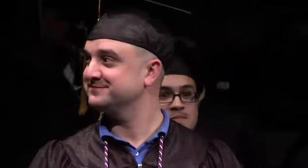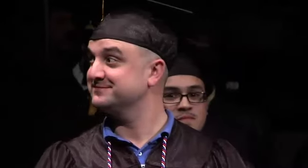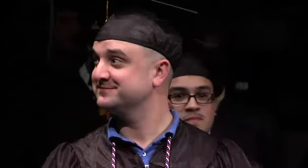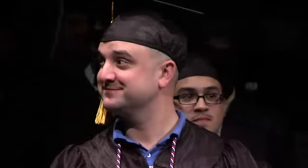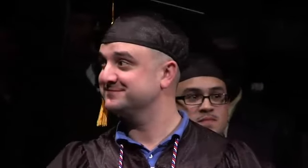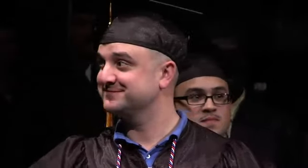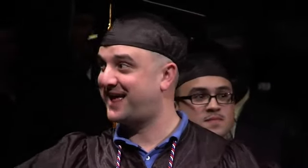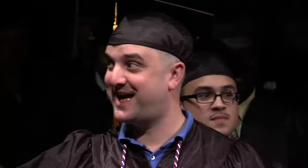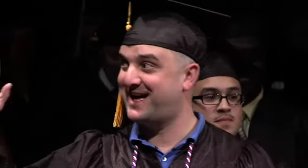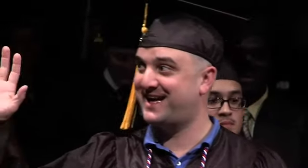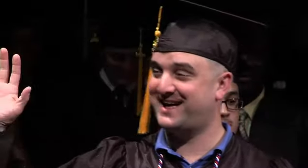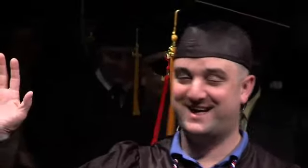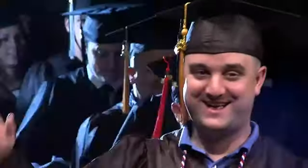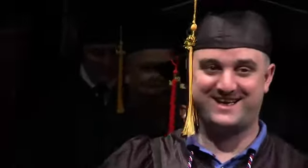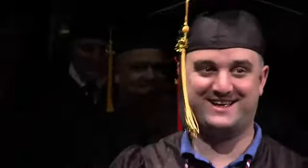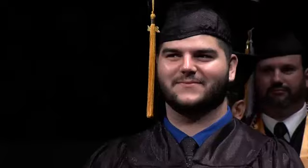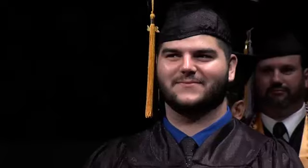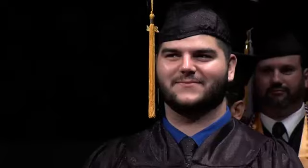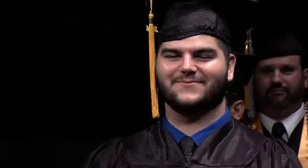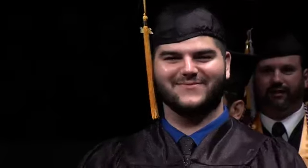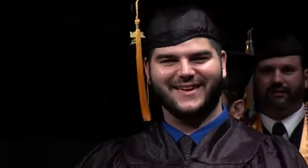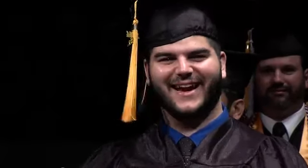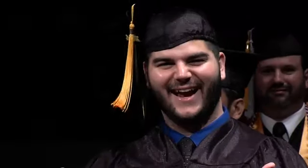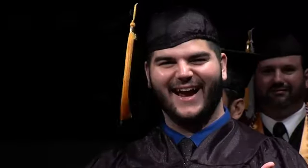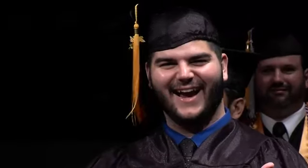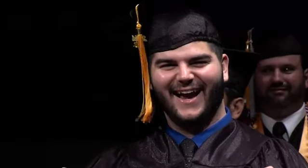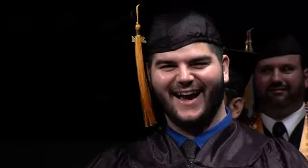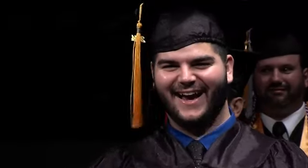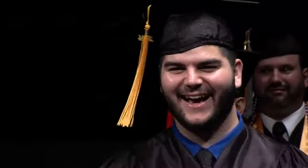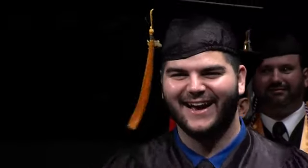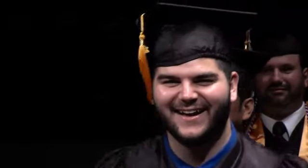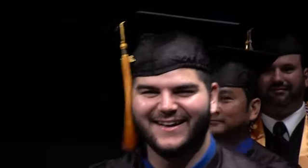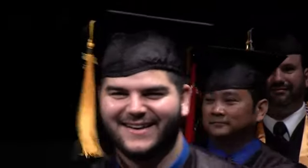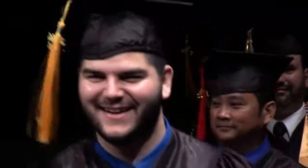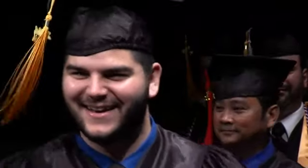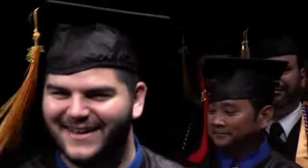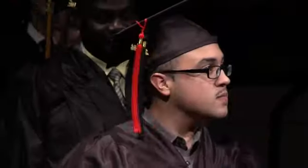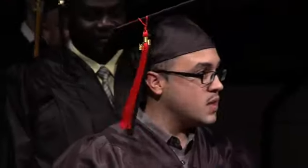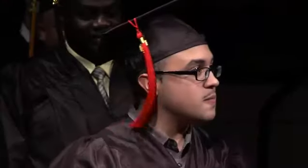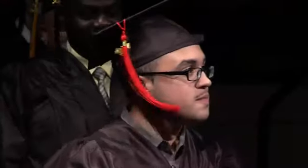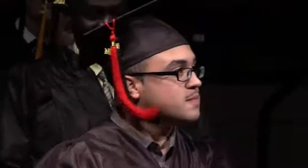Jonathan G. Ford. Ryan Chenevert.